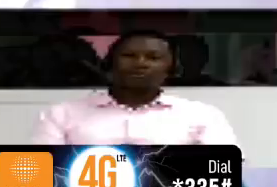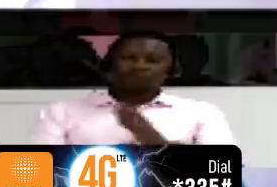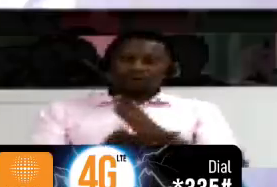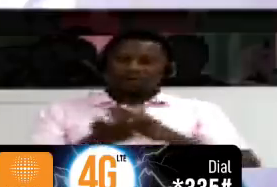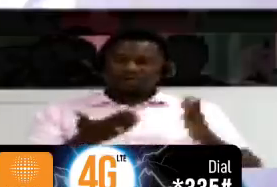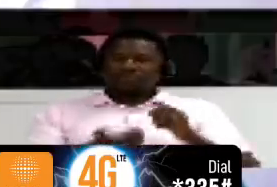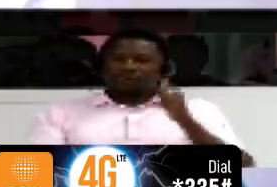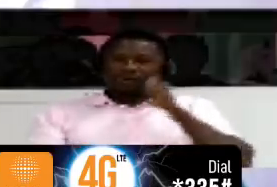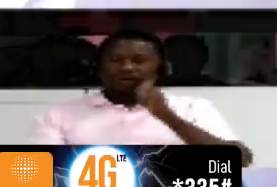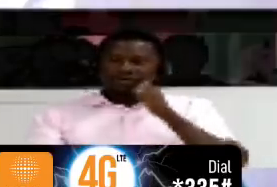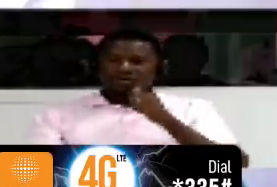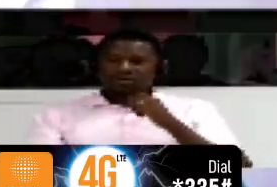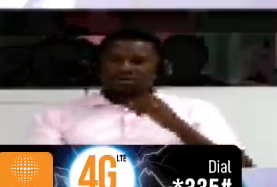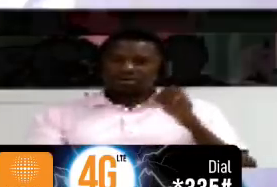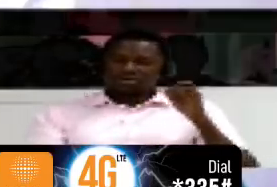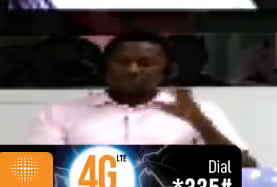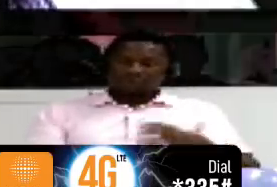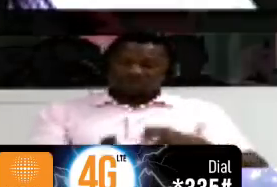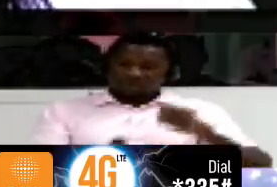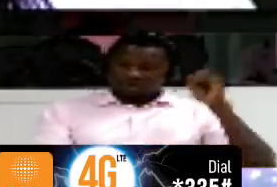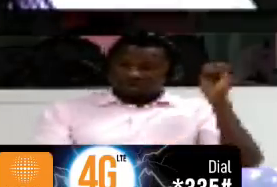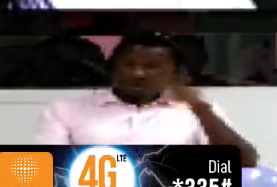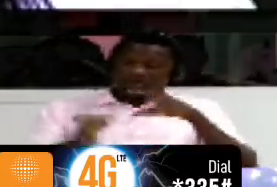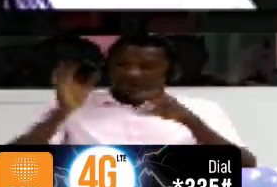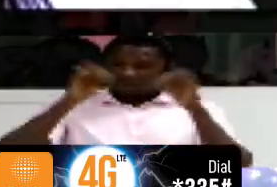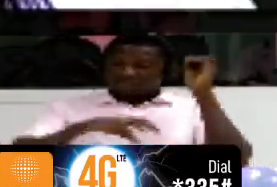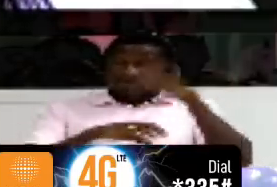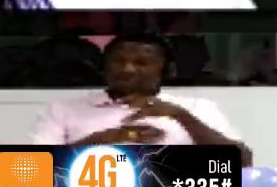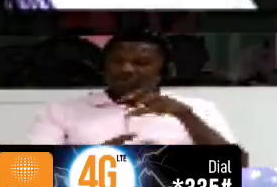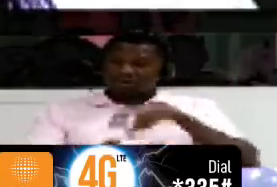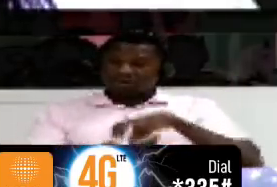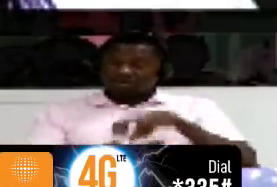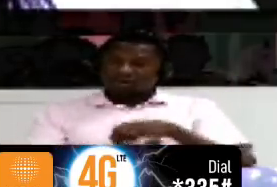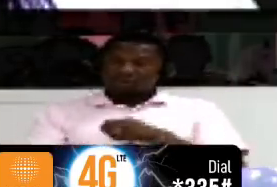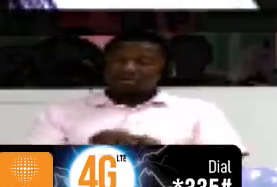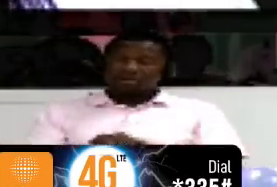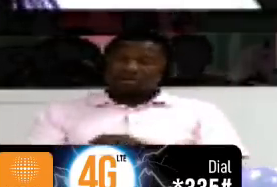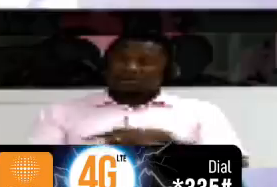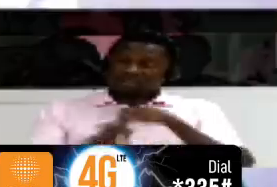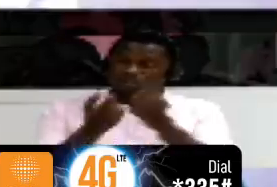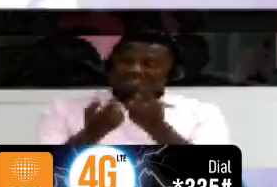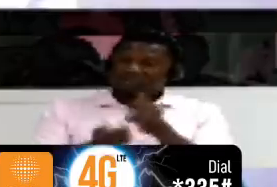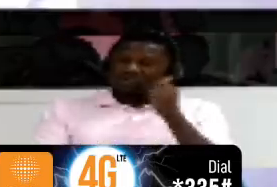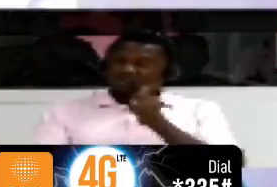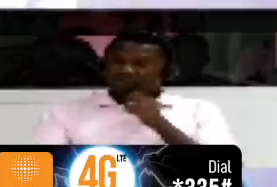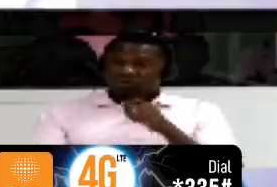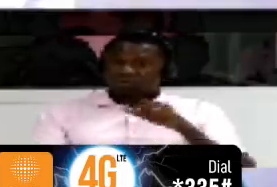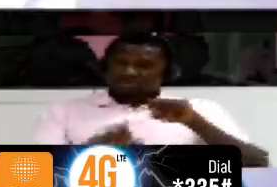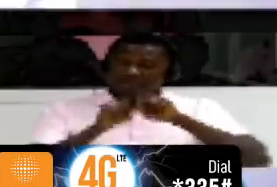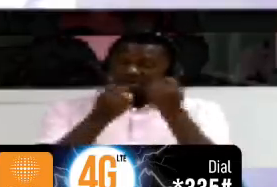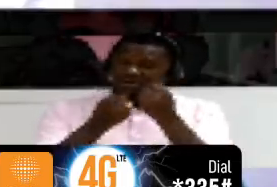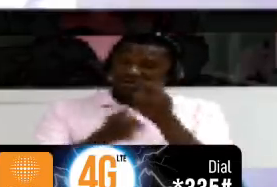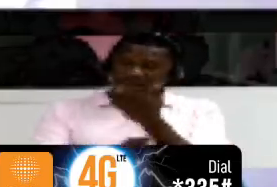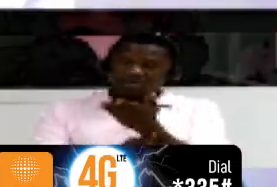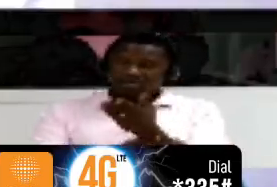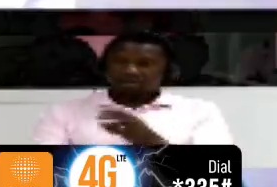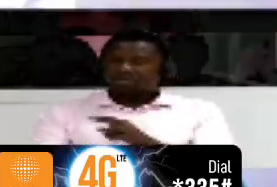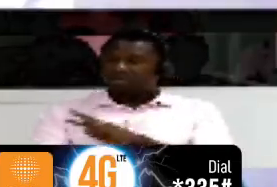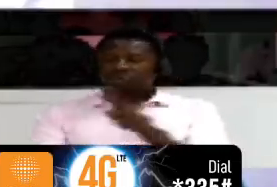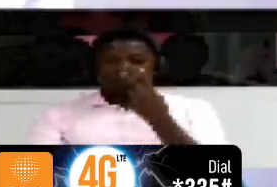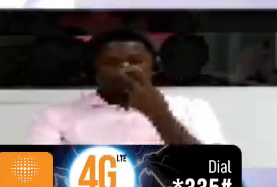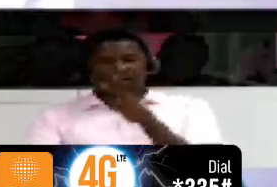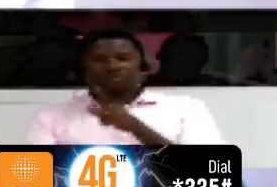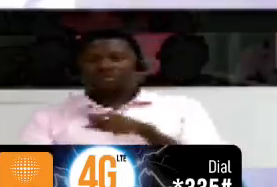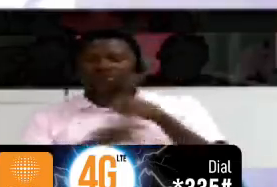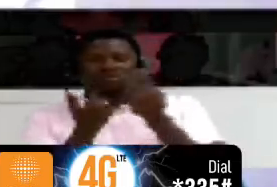Apart from using stones, was anything else used to damage, to cause damage? I didn't see